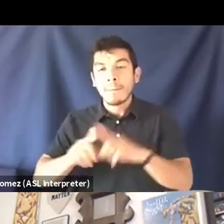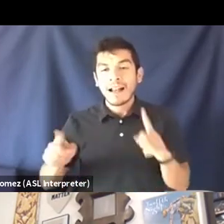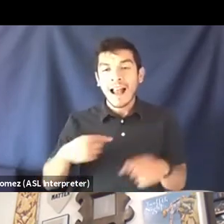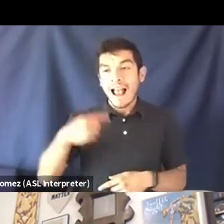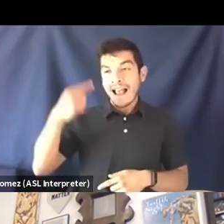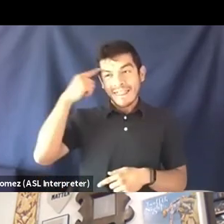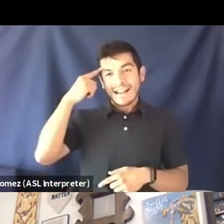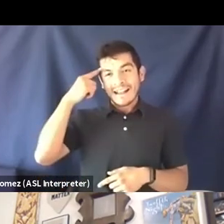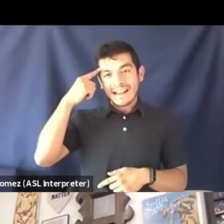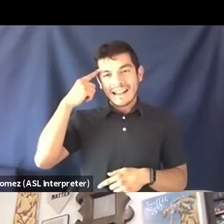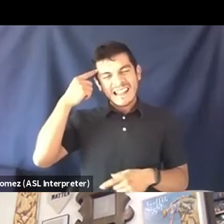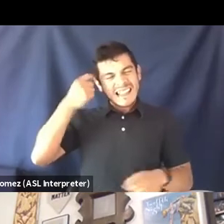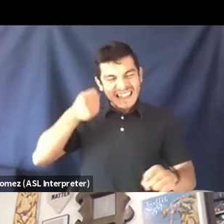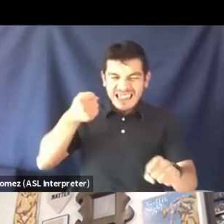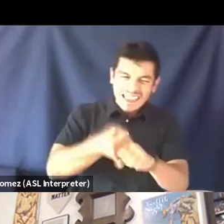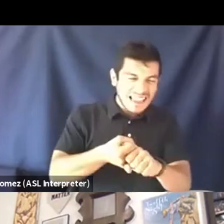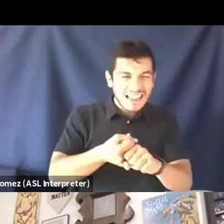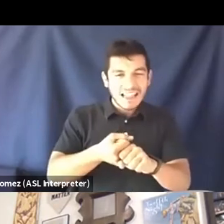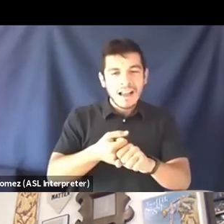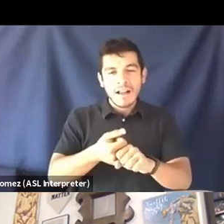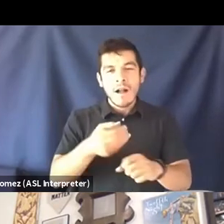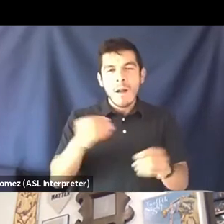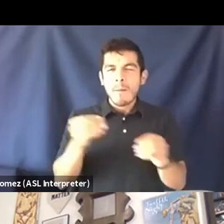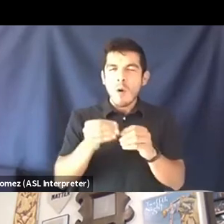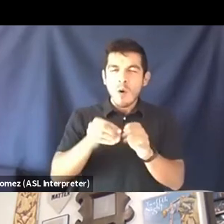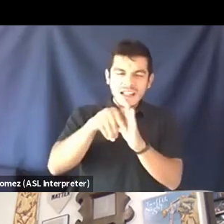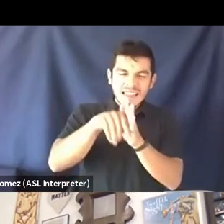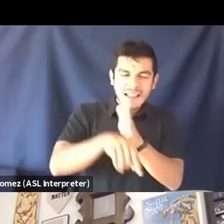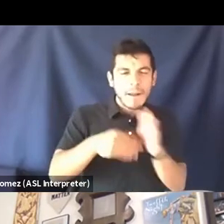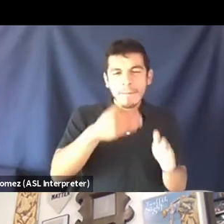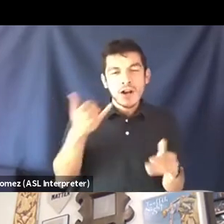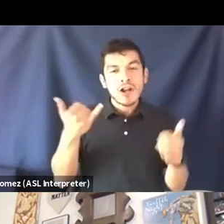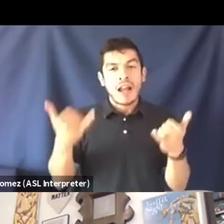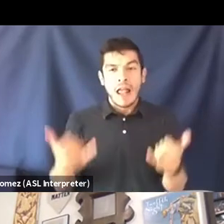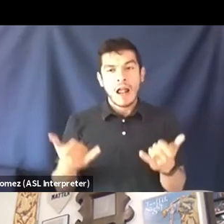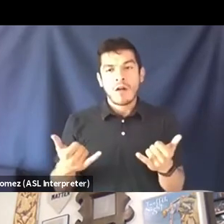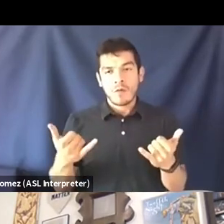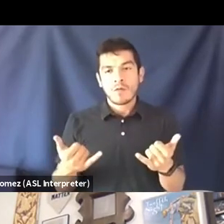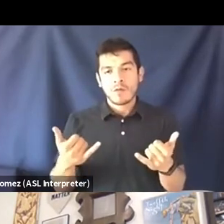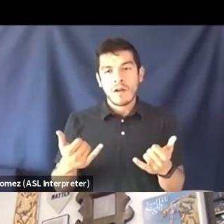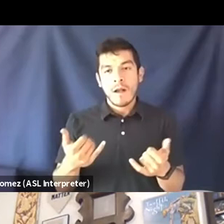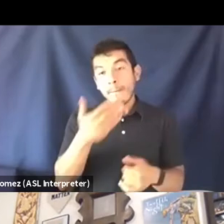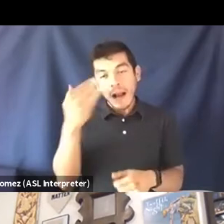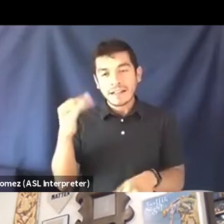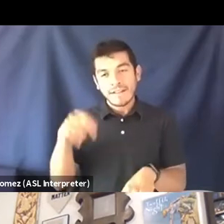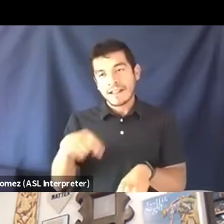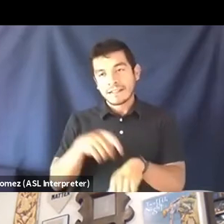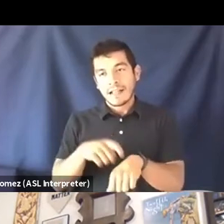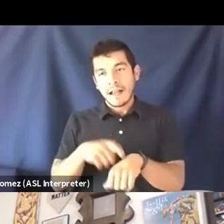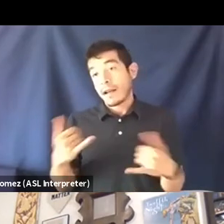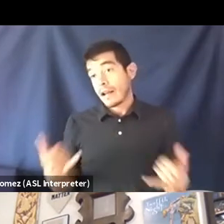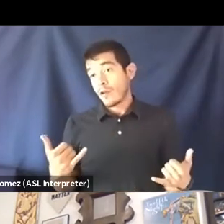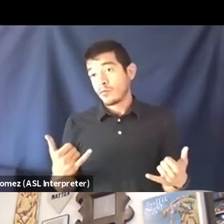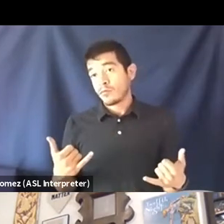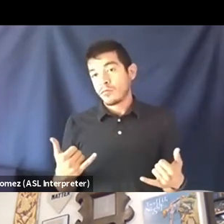it just hit different platforms in a way that it was needed for this time